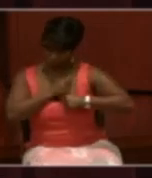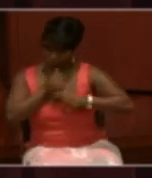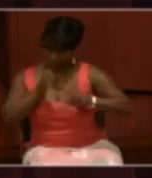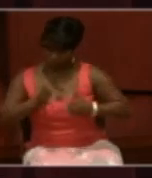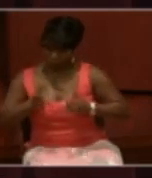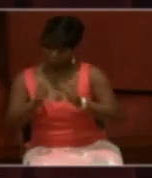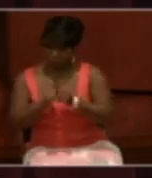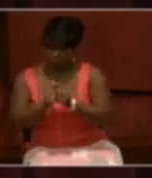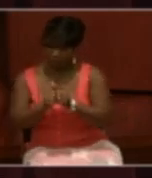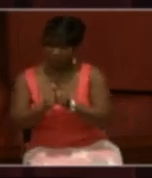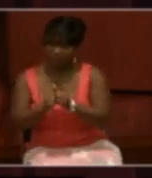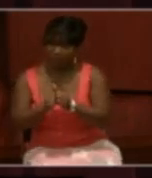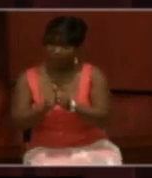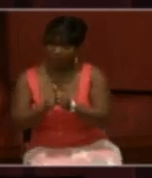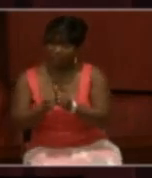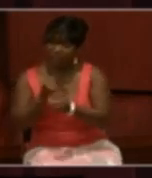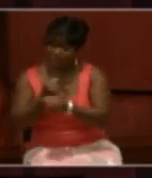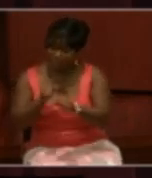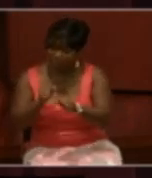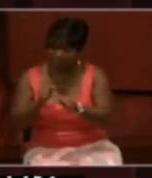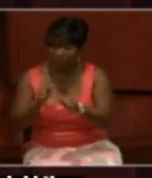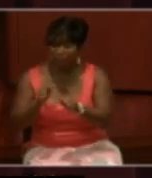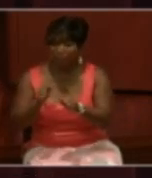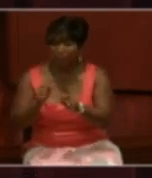with a secure place to save their money.